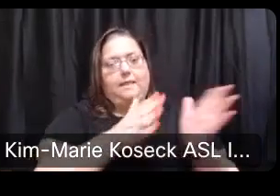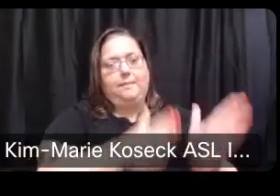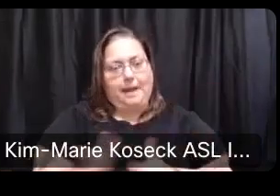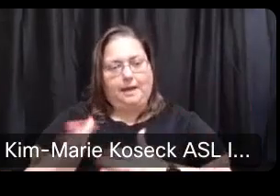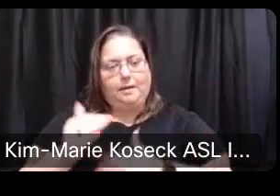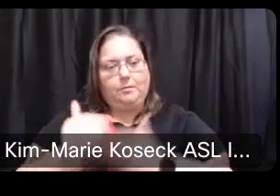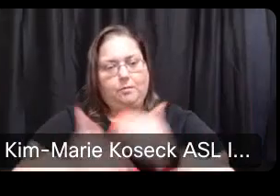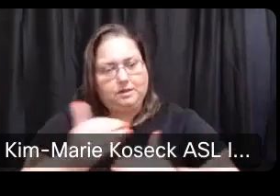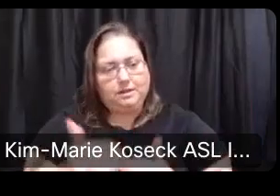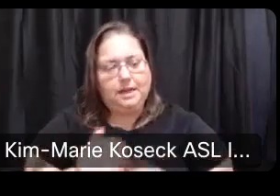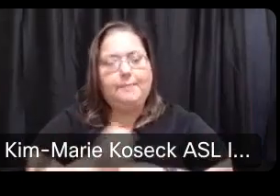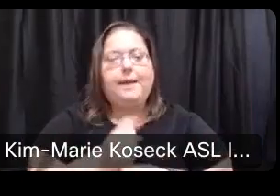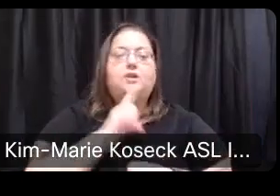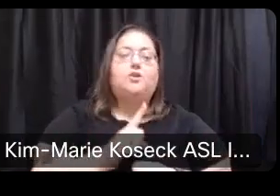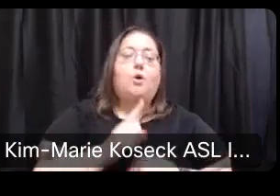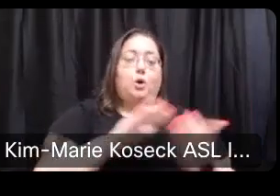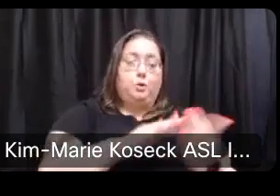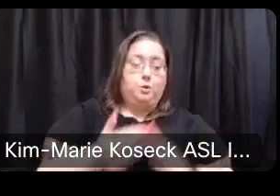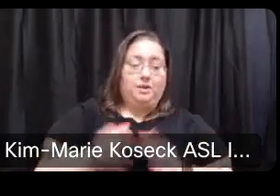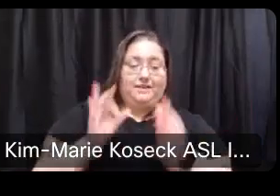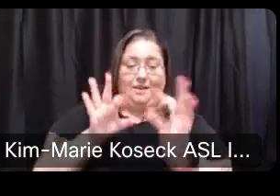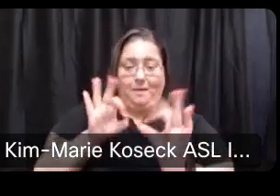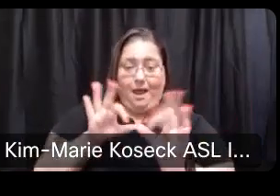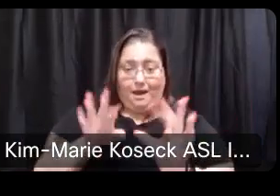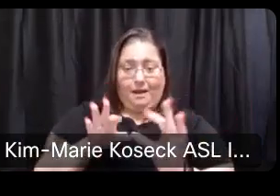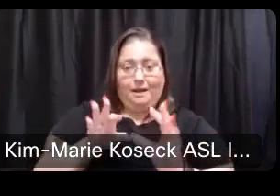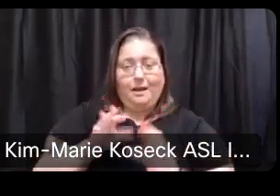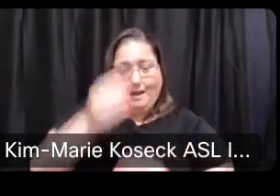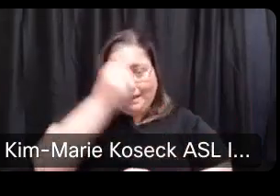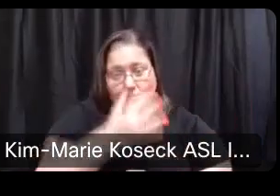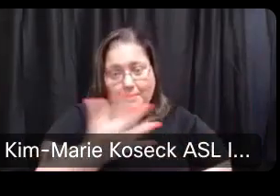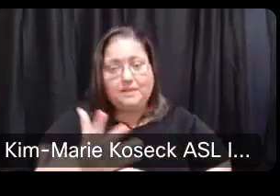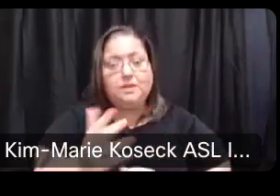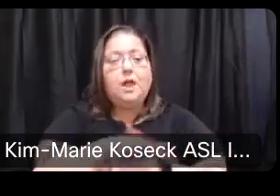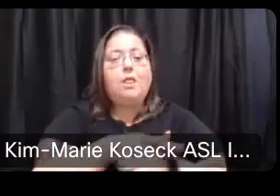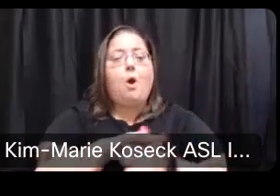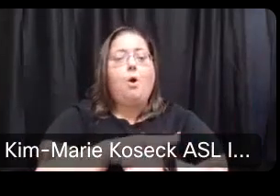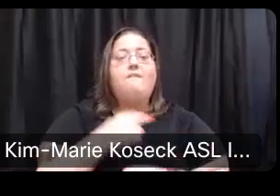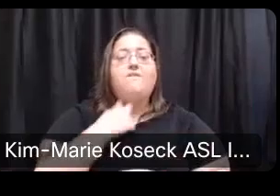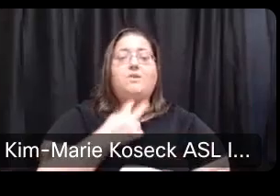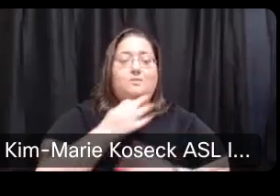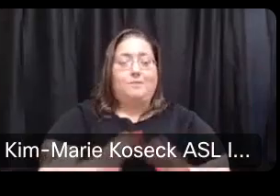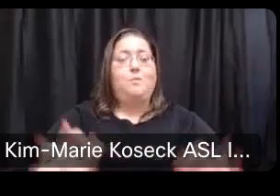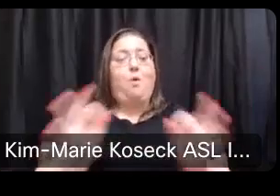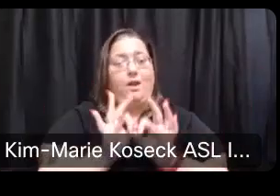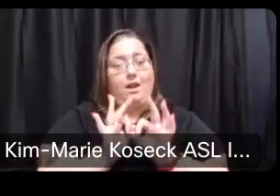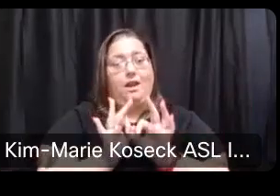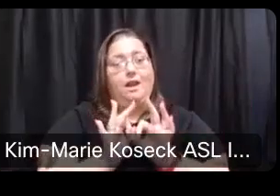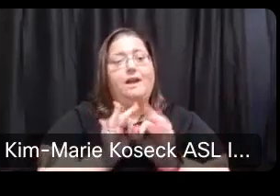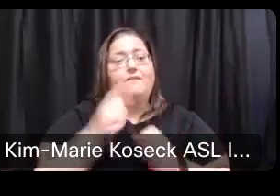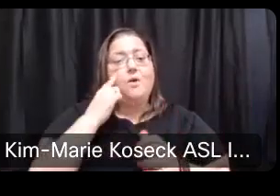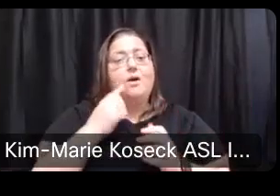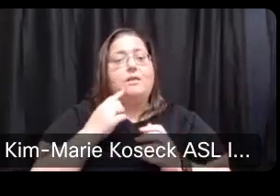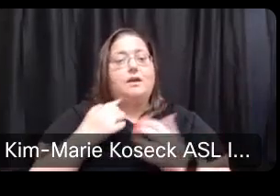for ongoing community input and feedback, ensuring that local voices were essential to the development of